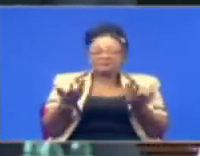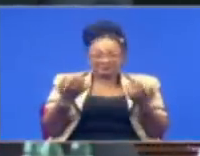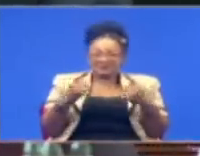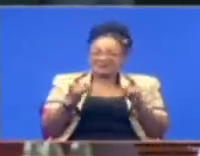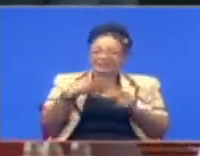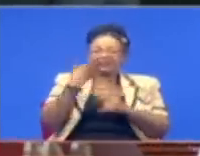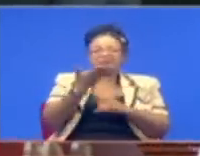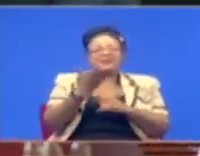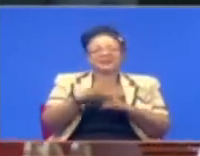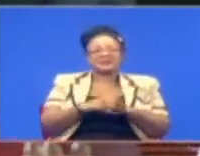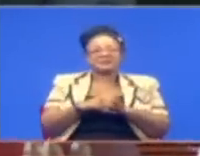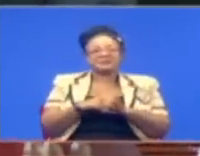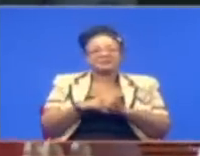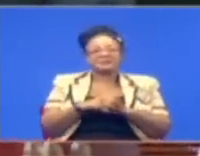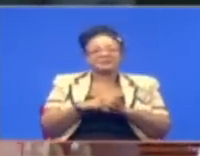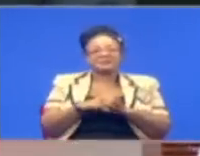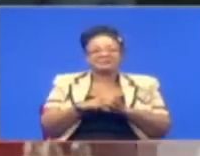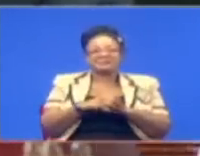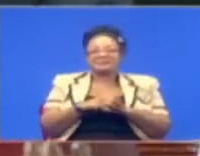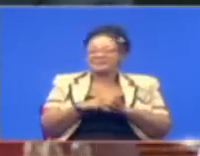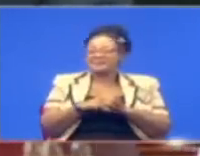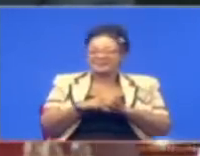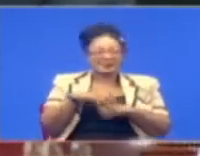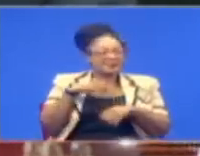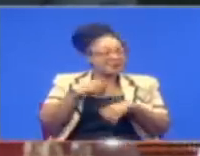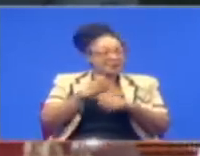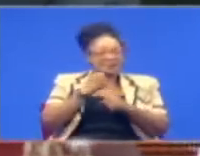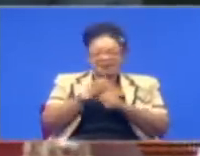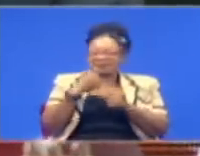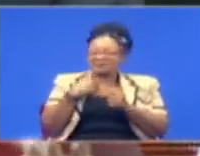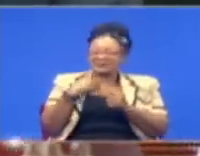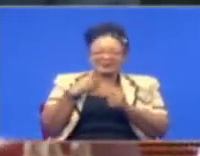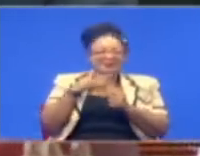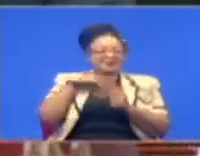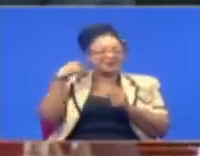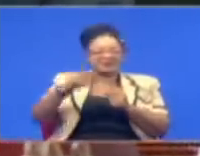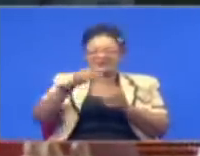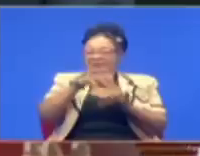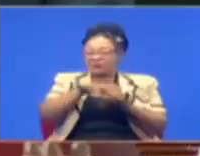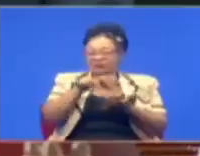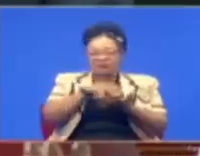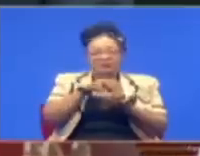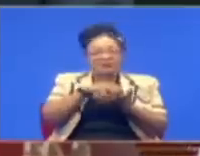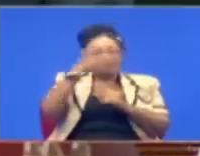My lord, you place me in an awkward situation where, in all probability,